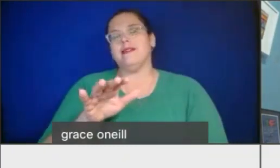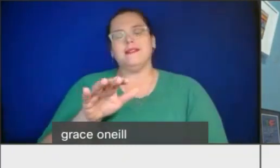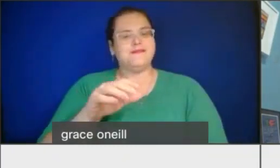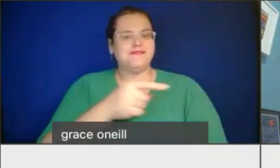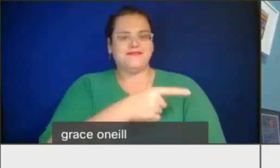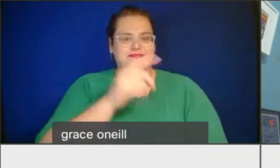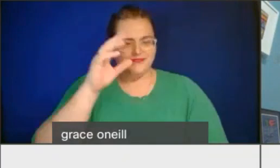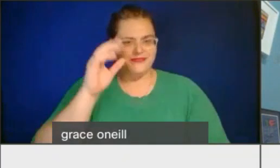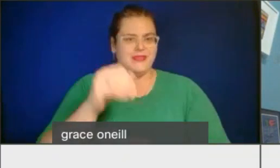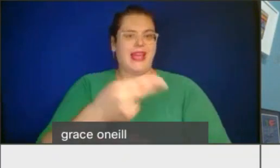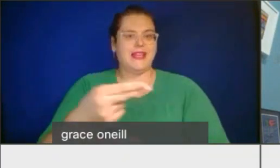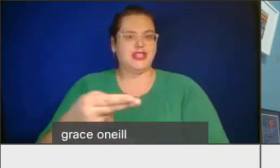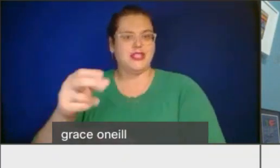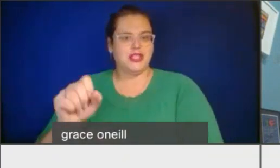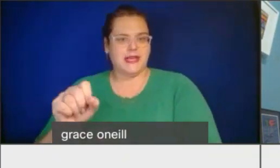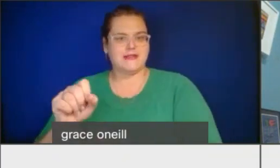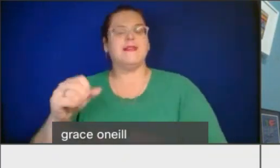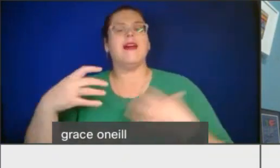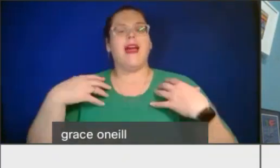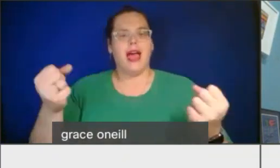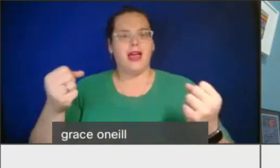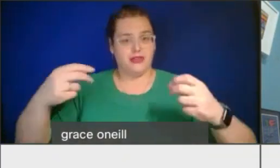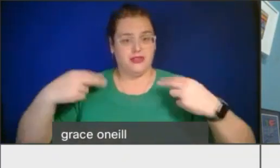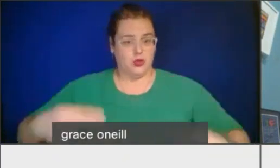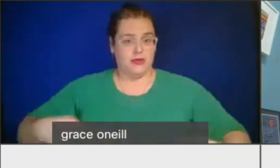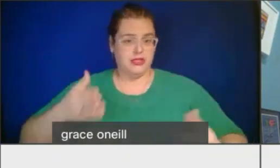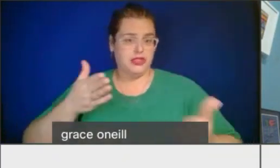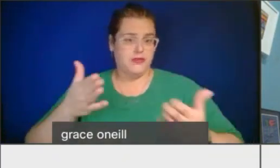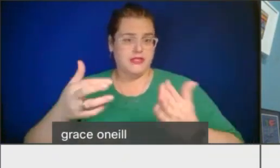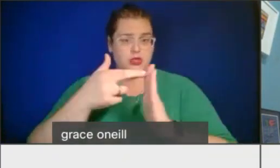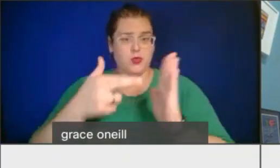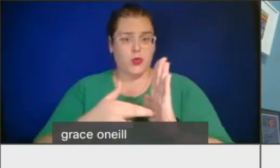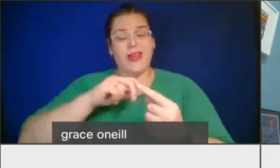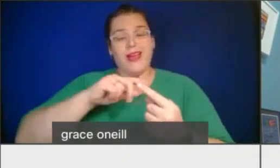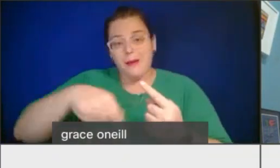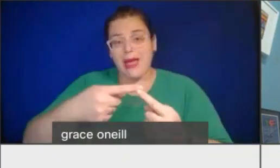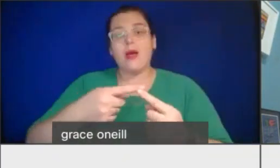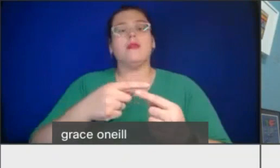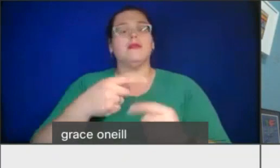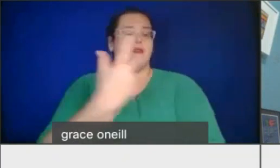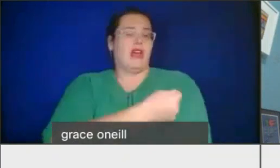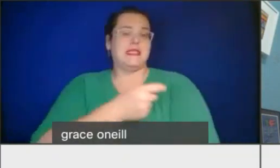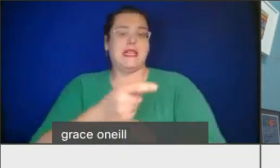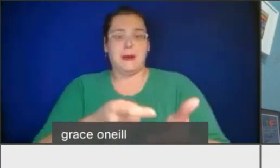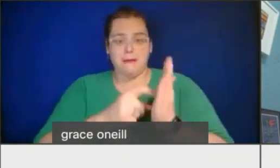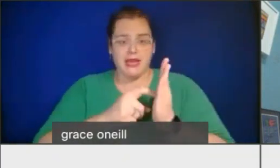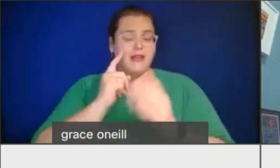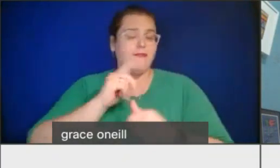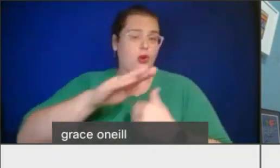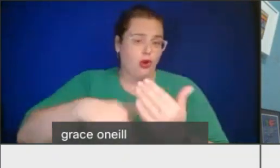administration, the Health and Human Services rule regarding the vaccine mandate for healthcare